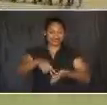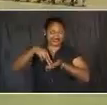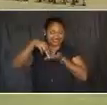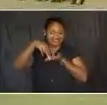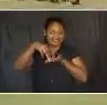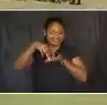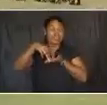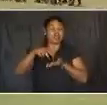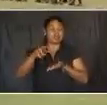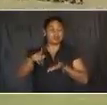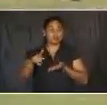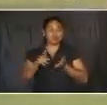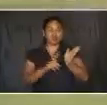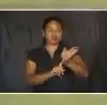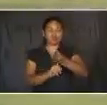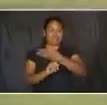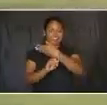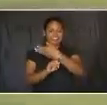of the colors.